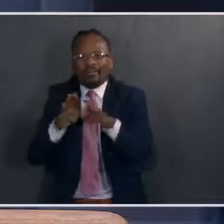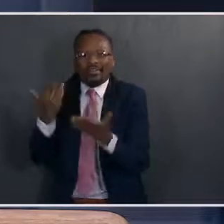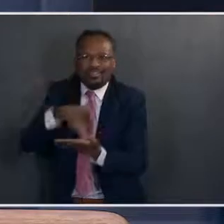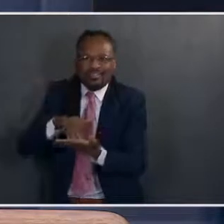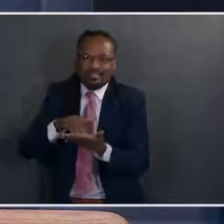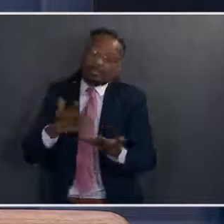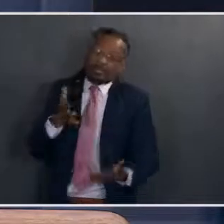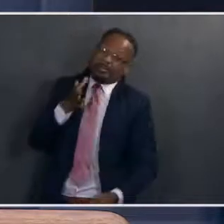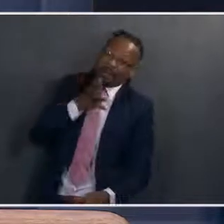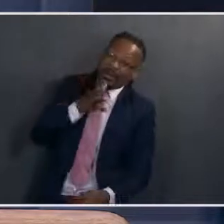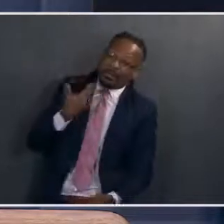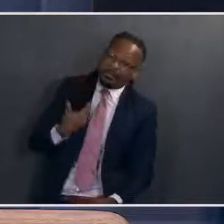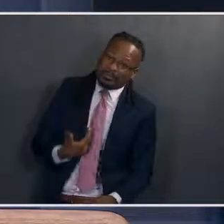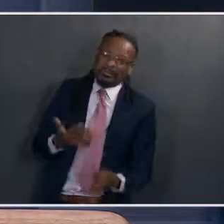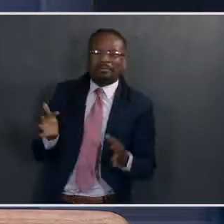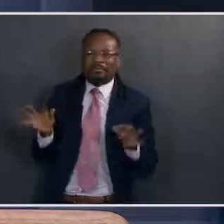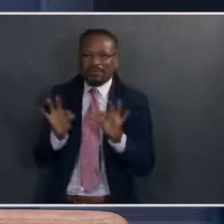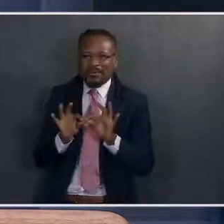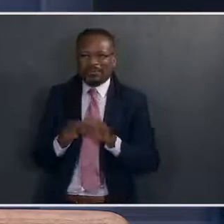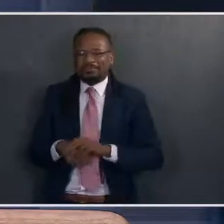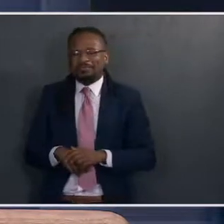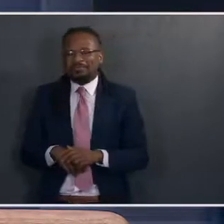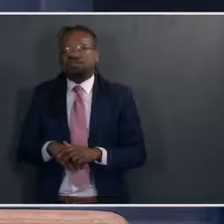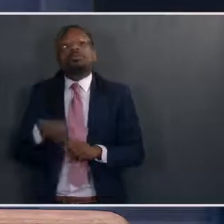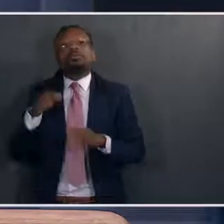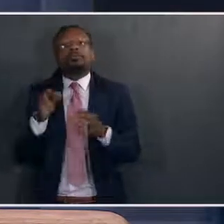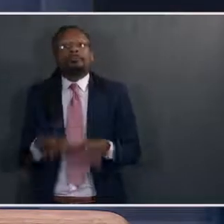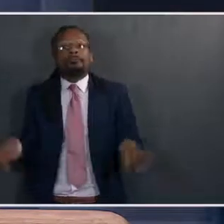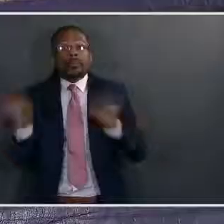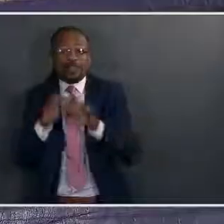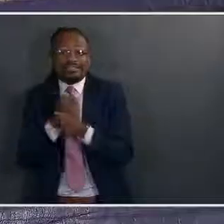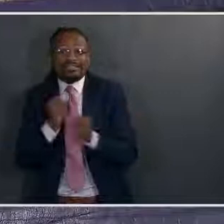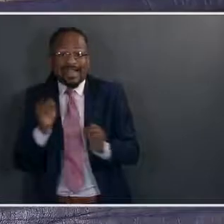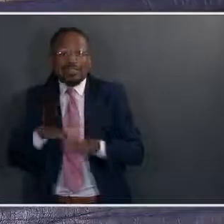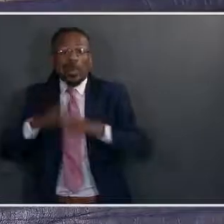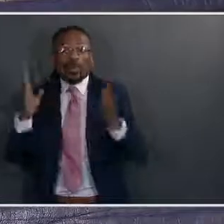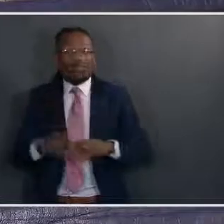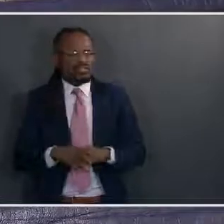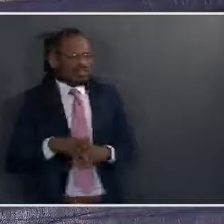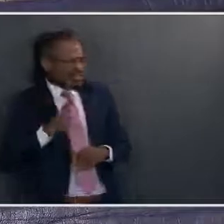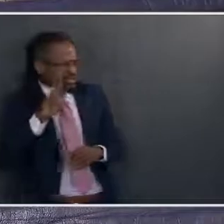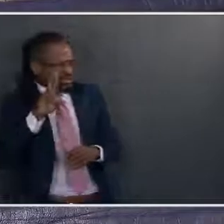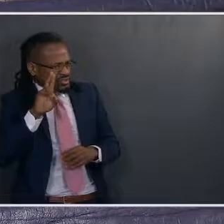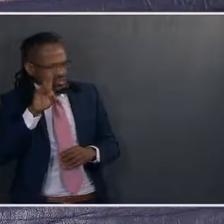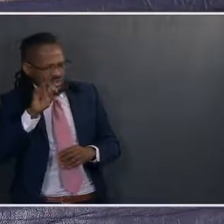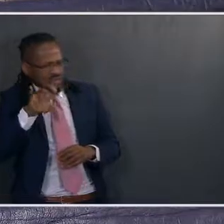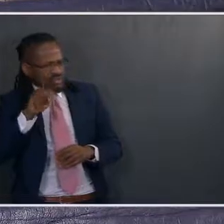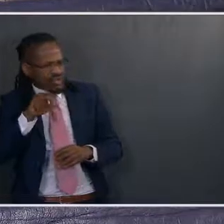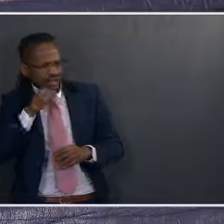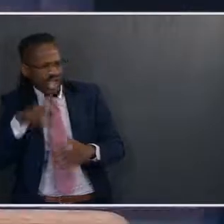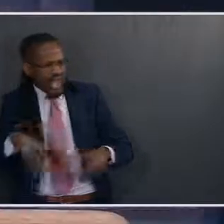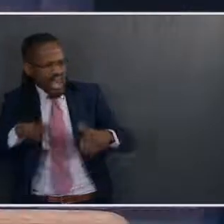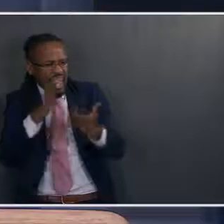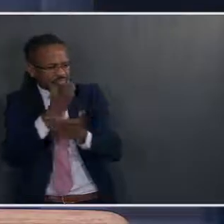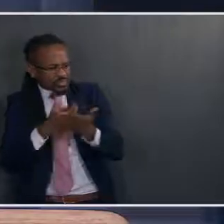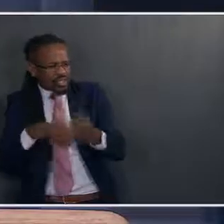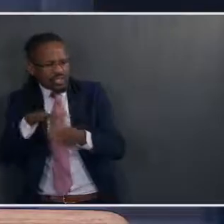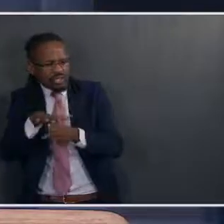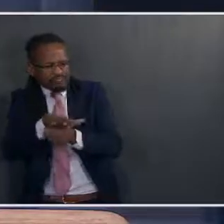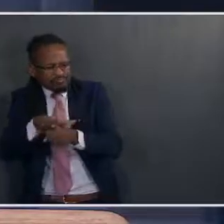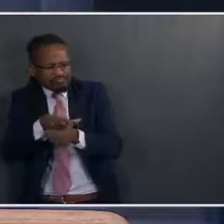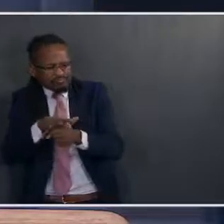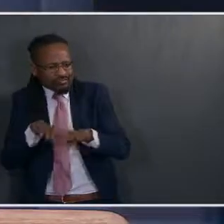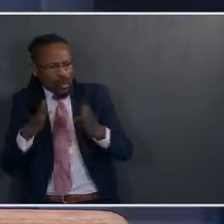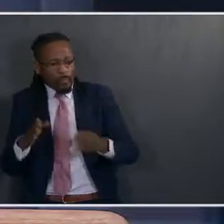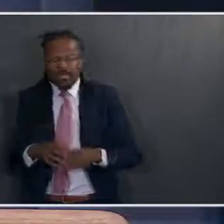But he knows it's essential that it's done in a safe way. Anything on the unions not allowing some school districts to reopen? There's discussions in different districts, as